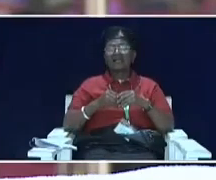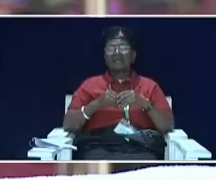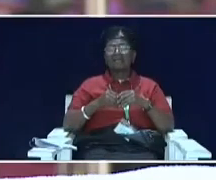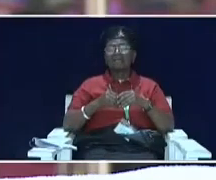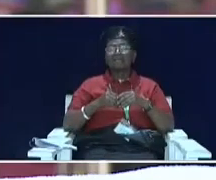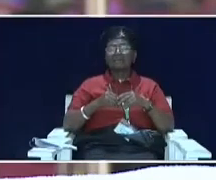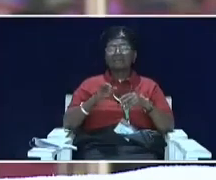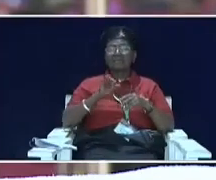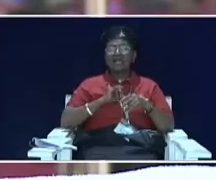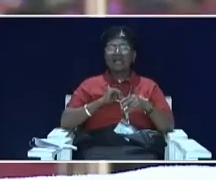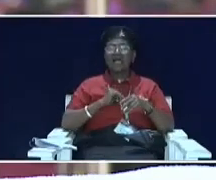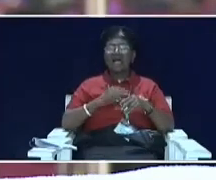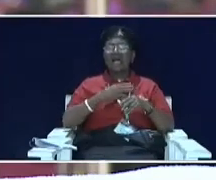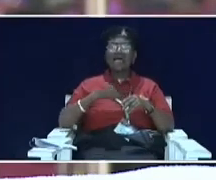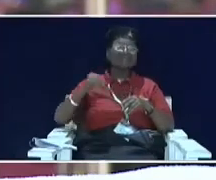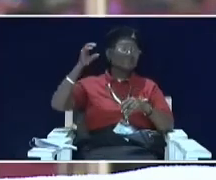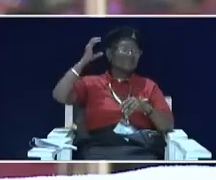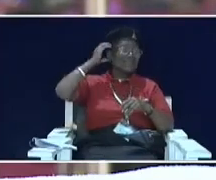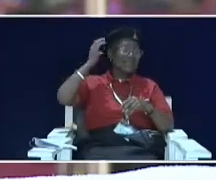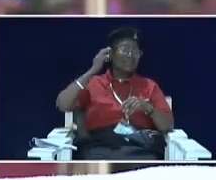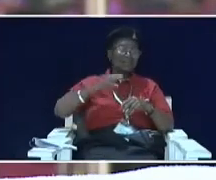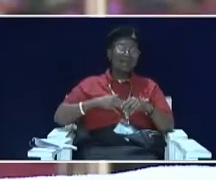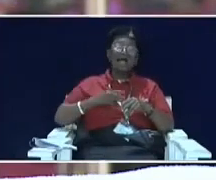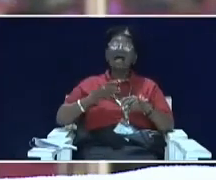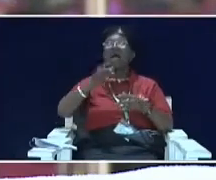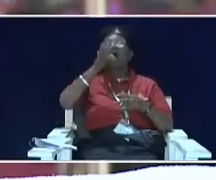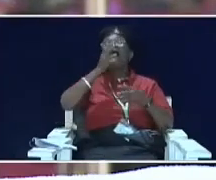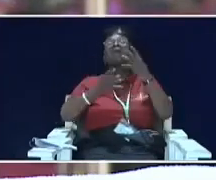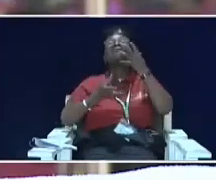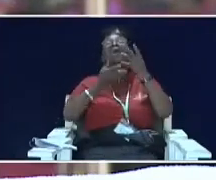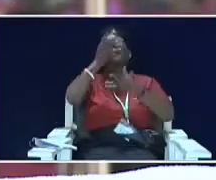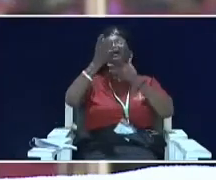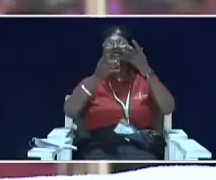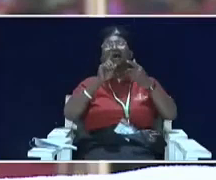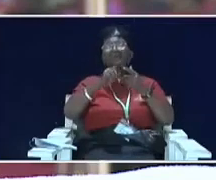I hear my cry tonight.